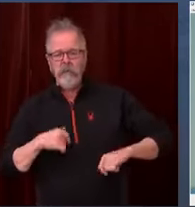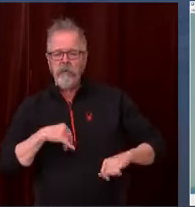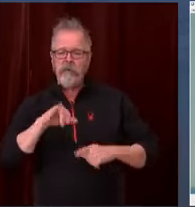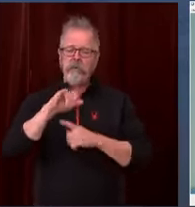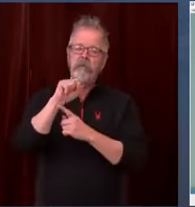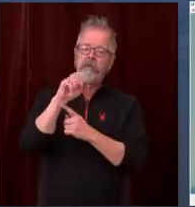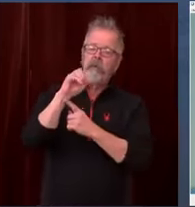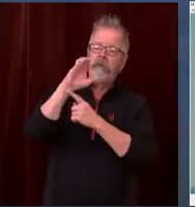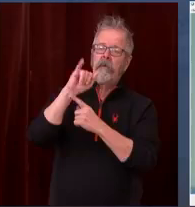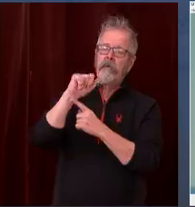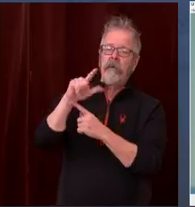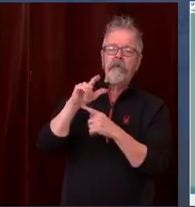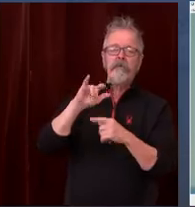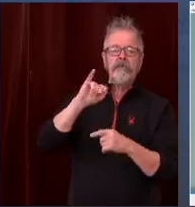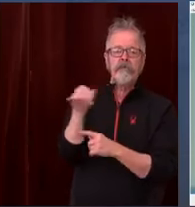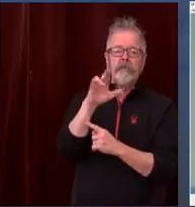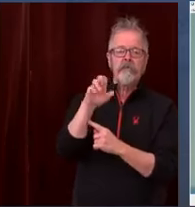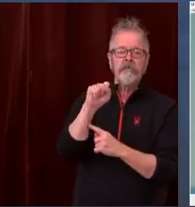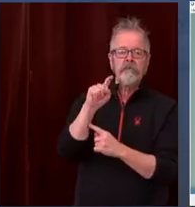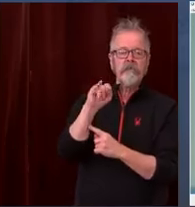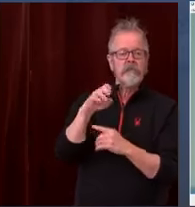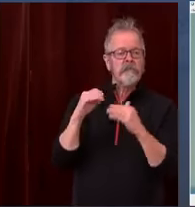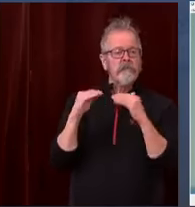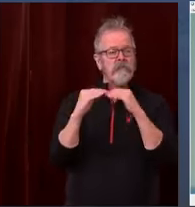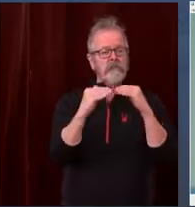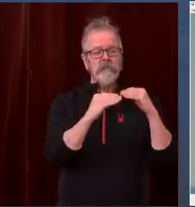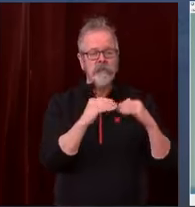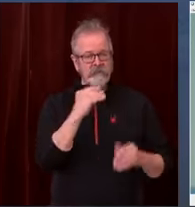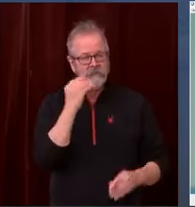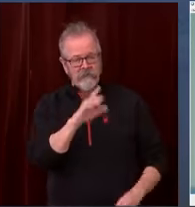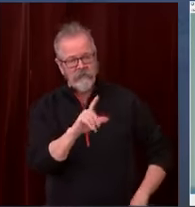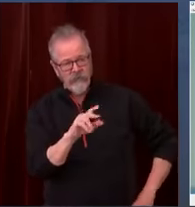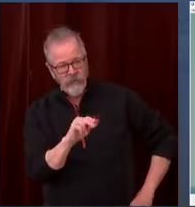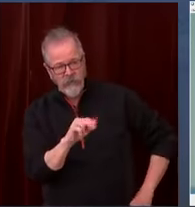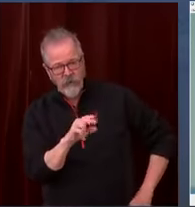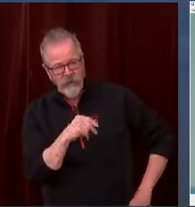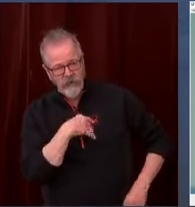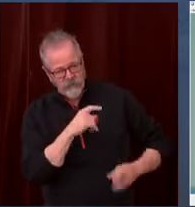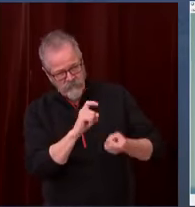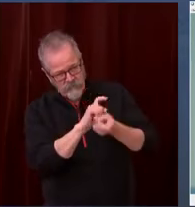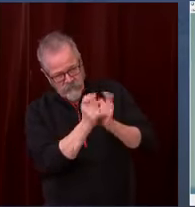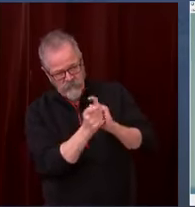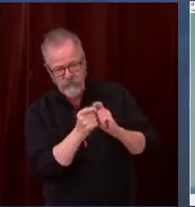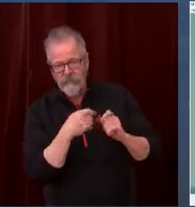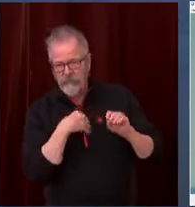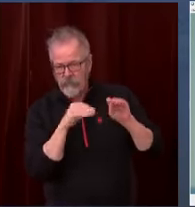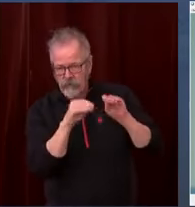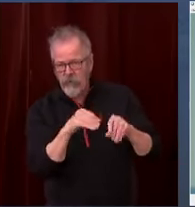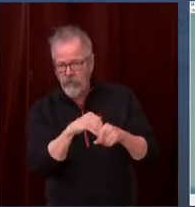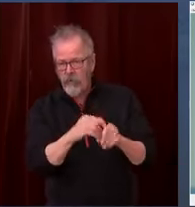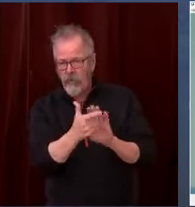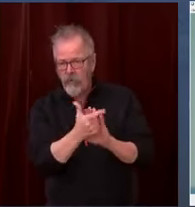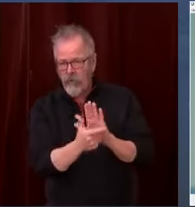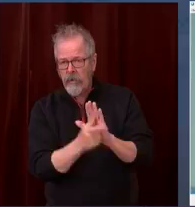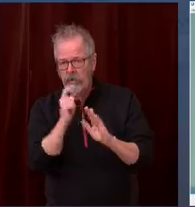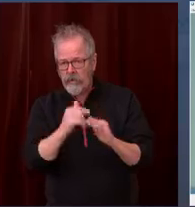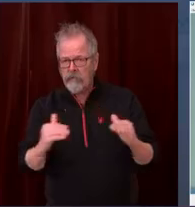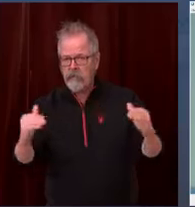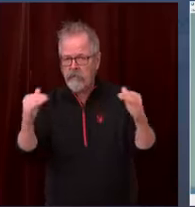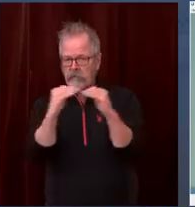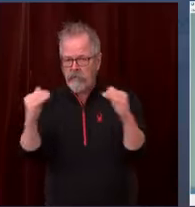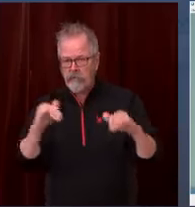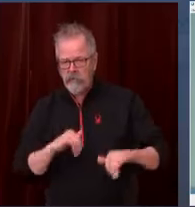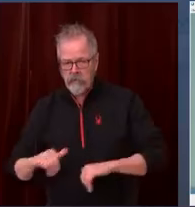that's necessary here. They hide behind a secret formula. They won't make